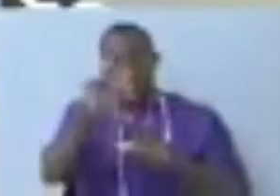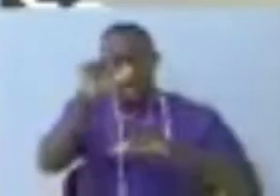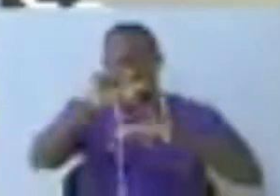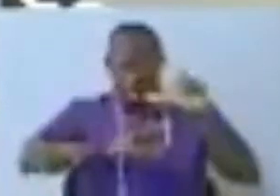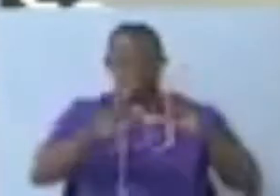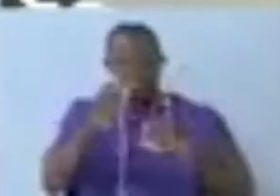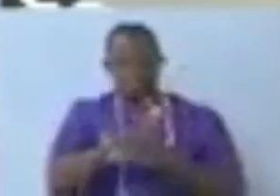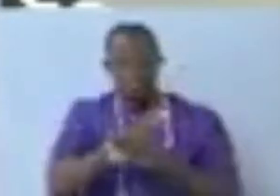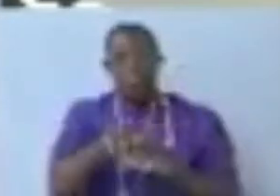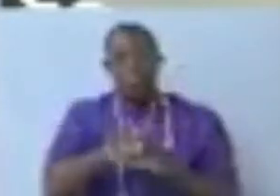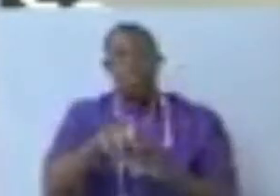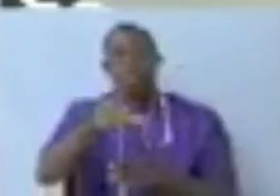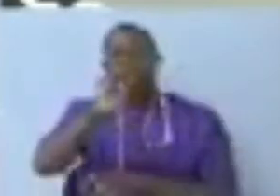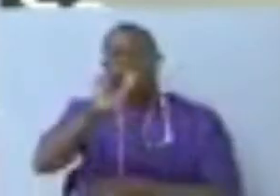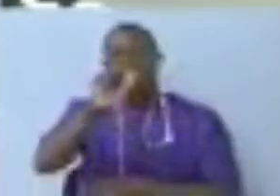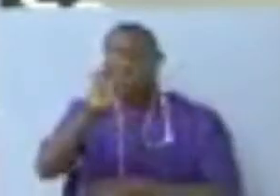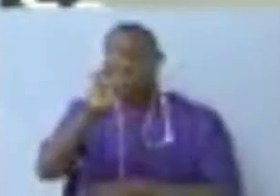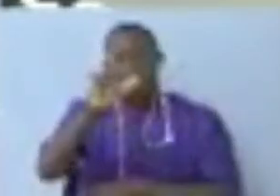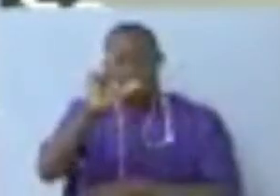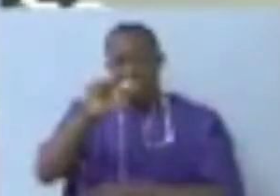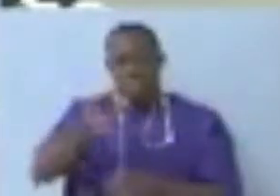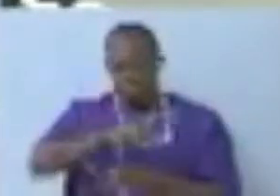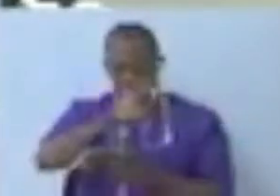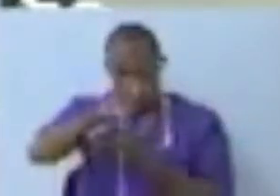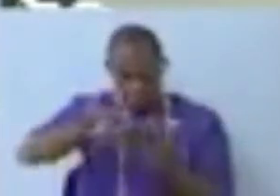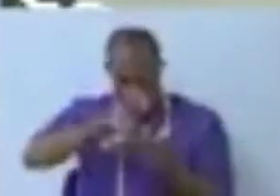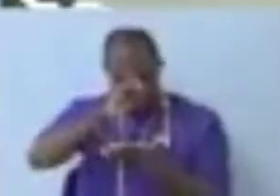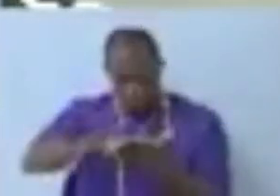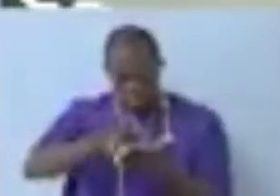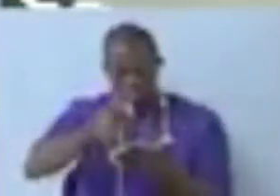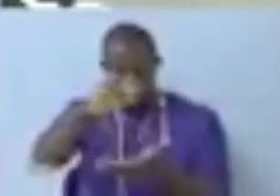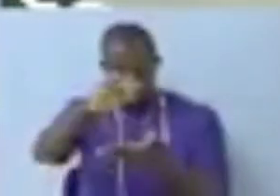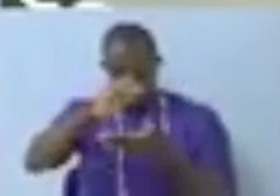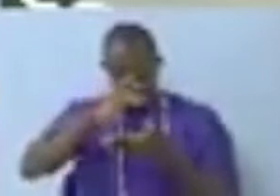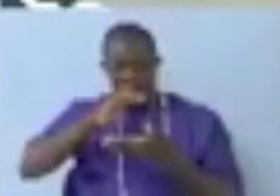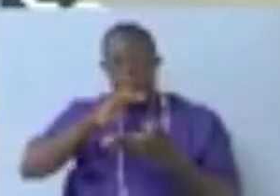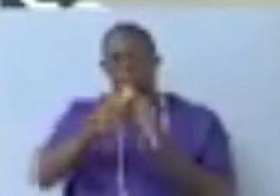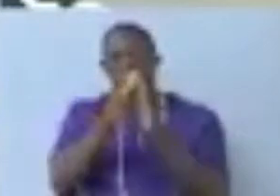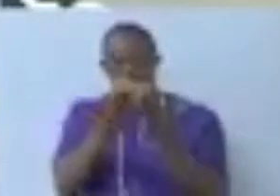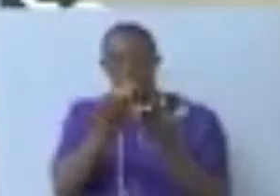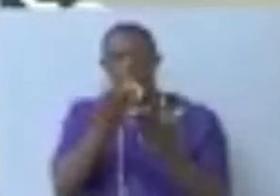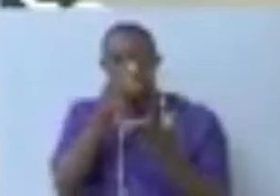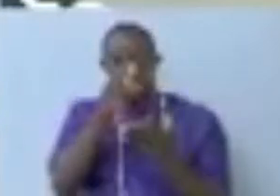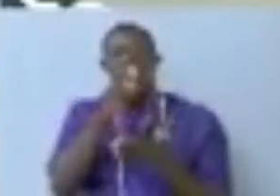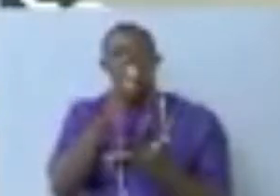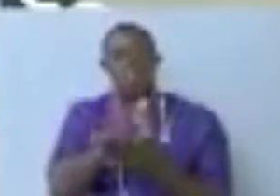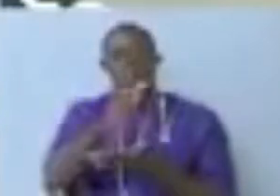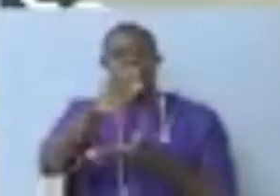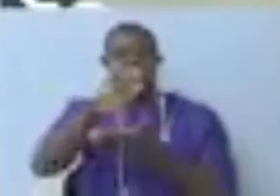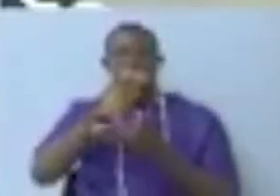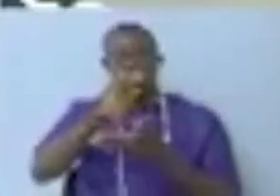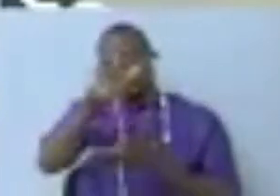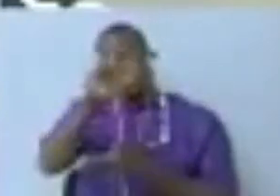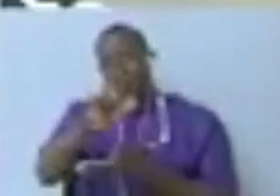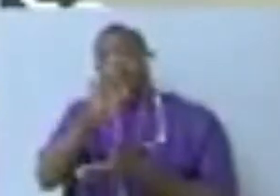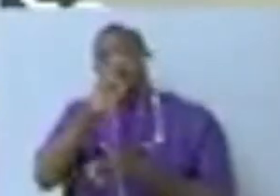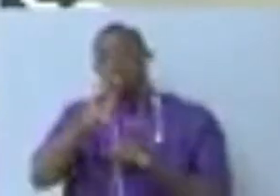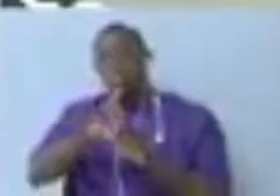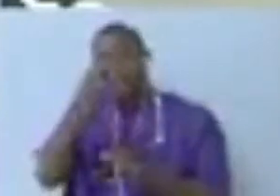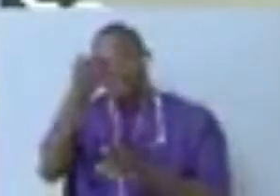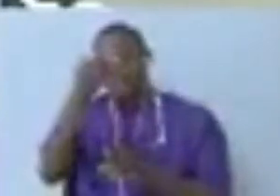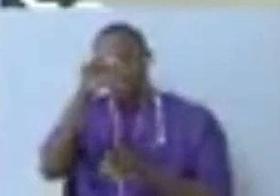book indicating that he received the 9 prisoners. Kewol bondi la mafon le yol soron dame